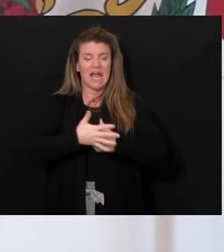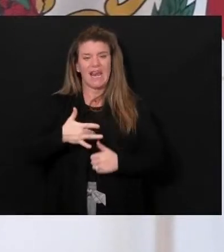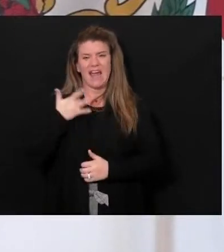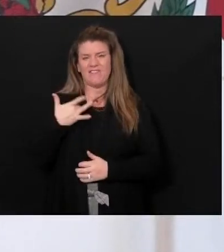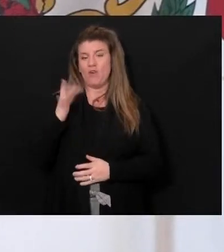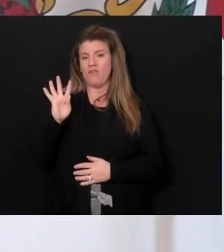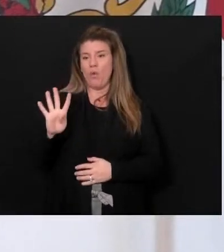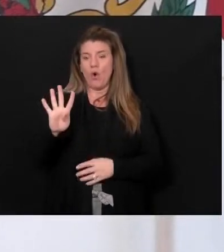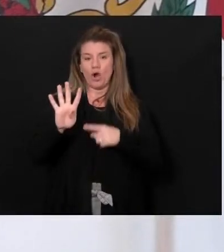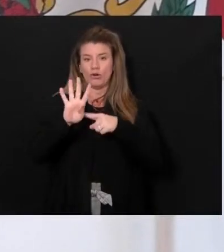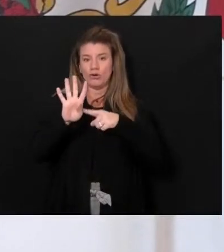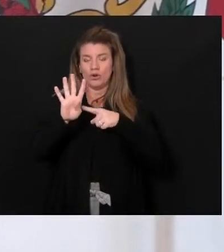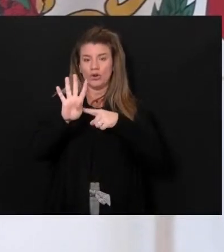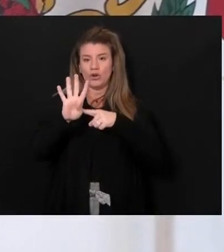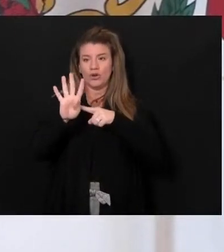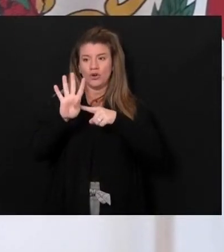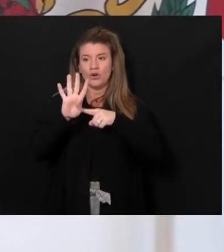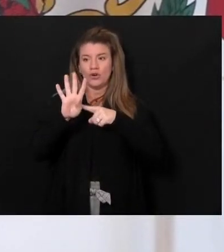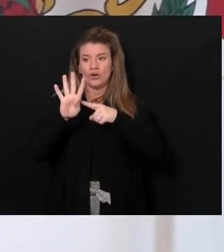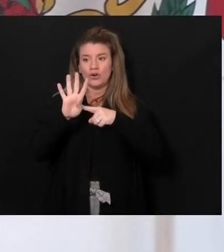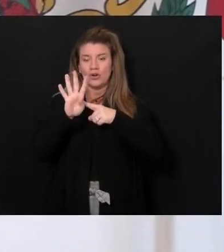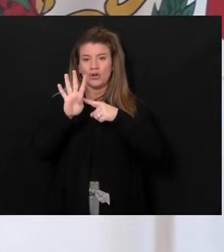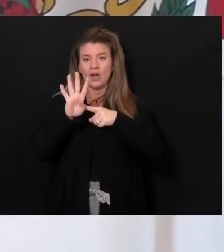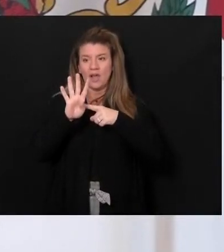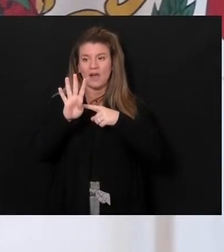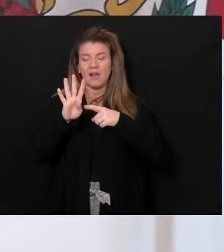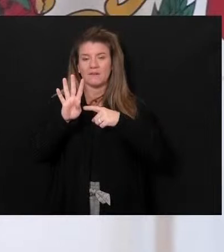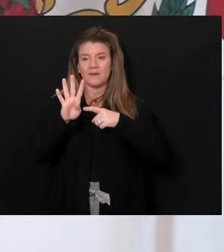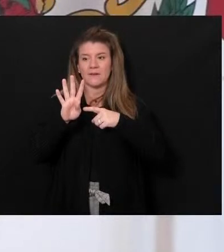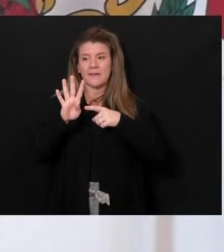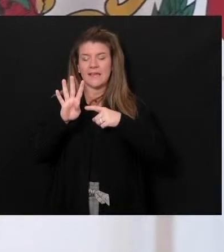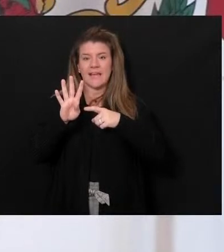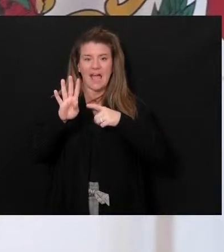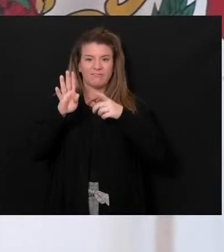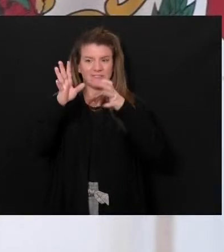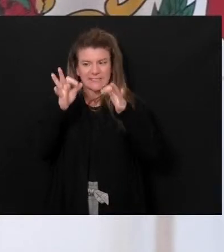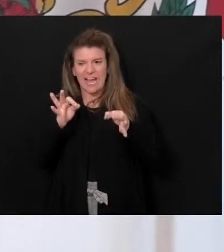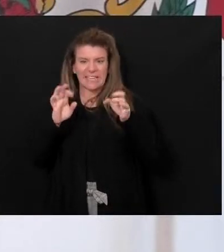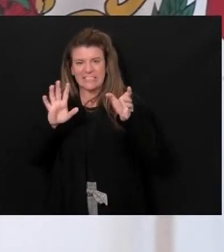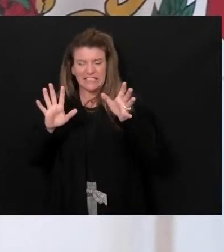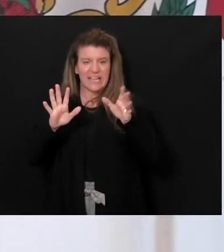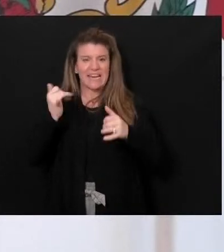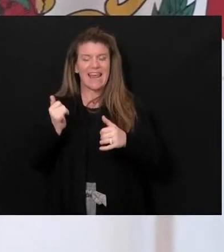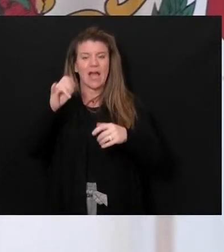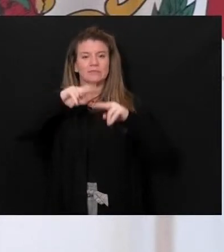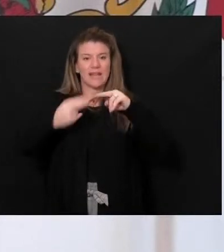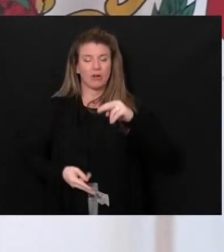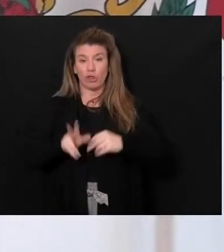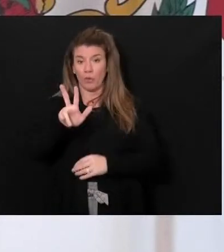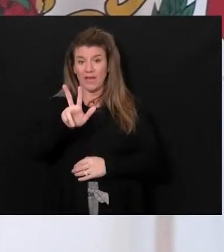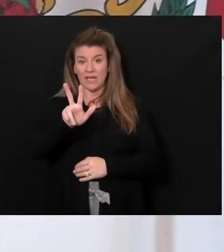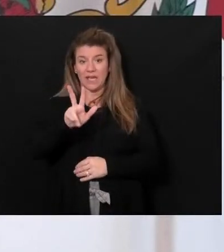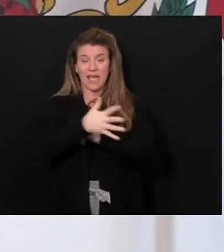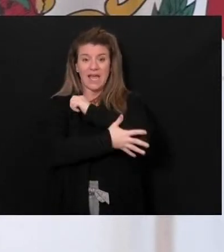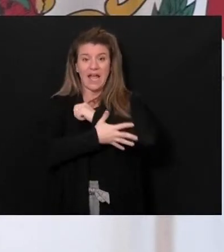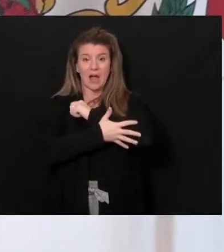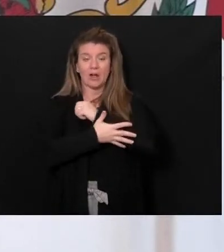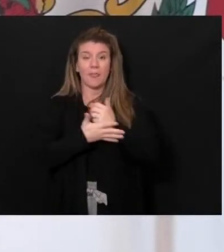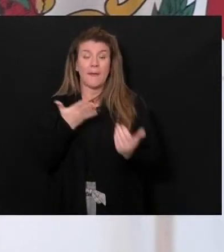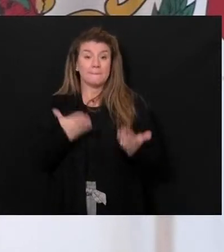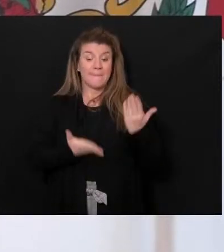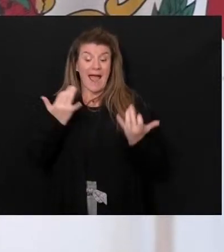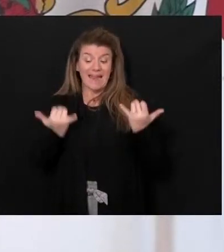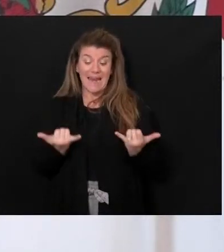them have better come to their senses, and now we're down to 3 counties, with the idea that there may only be